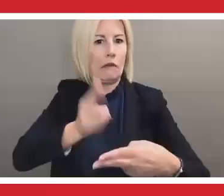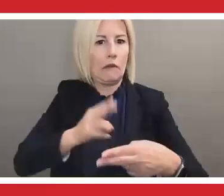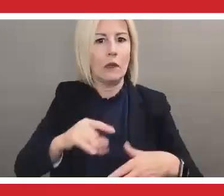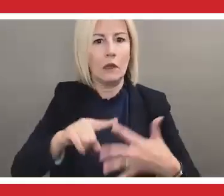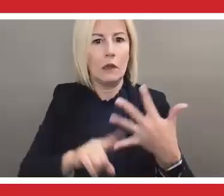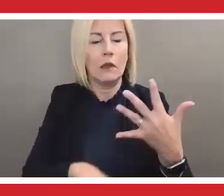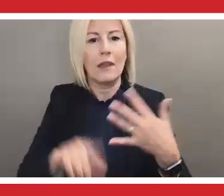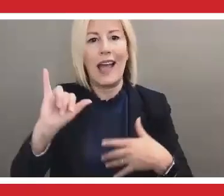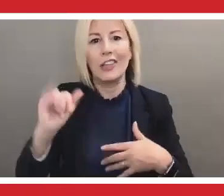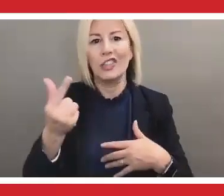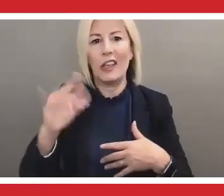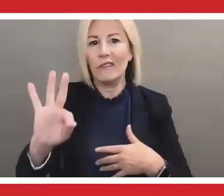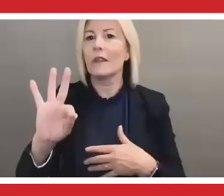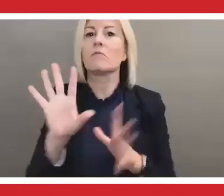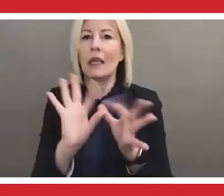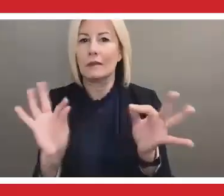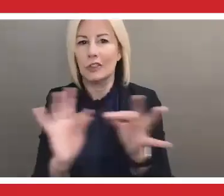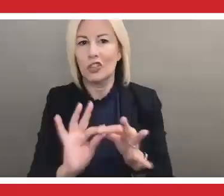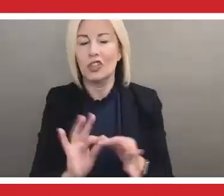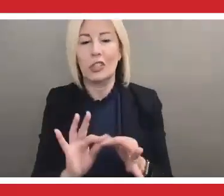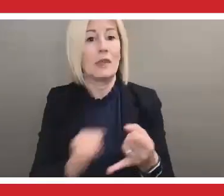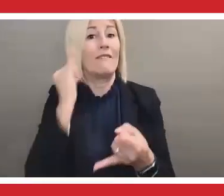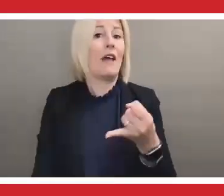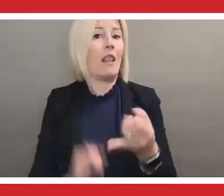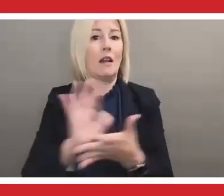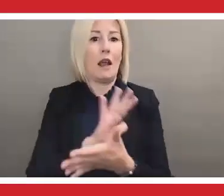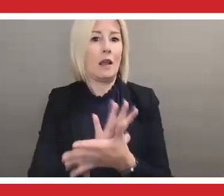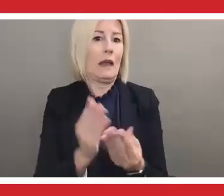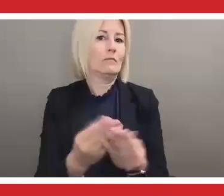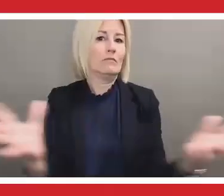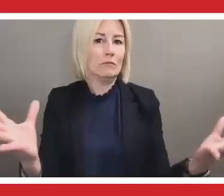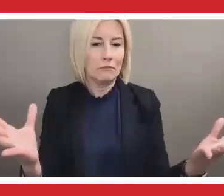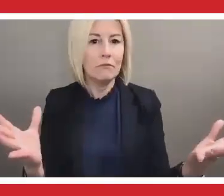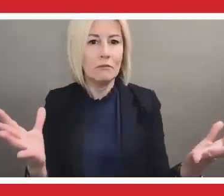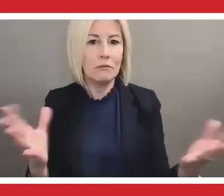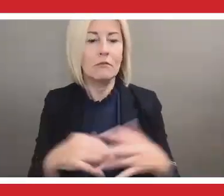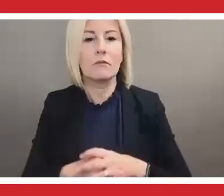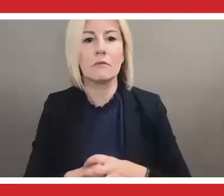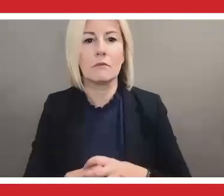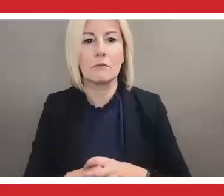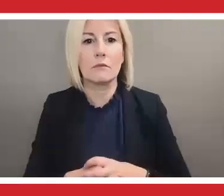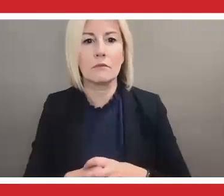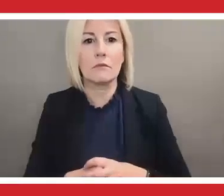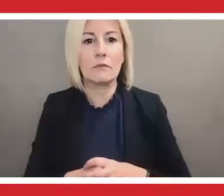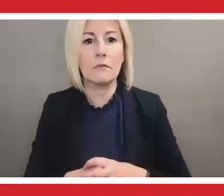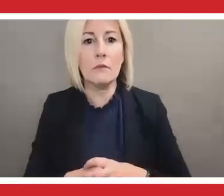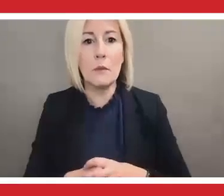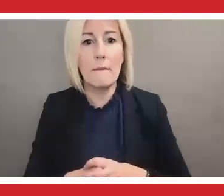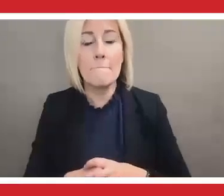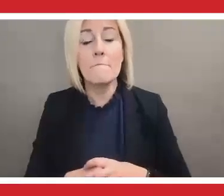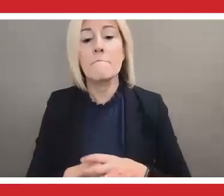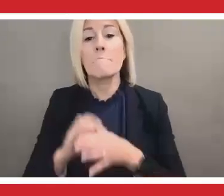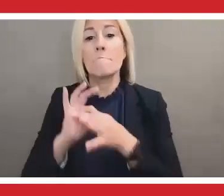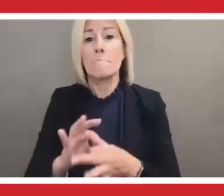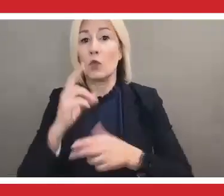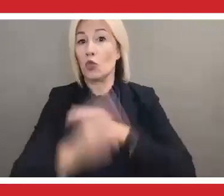IGF messages, a final document issued just after the forum. In the context of universal